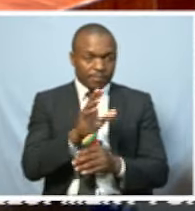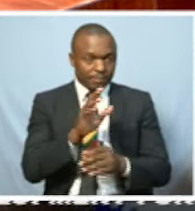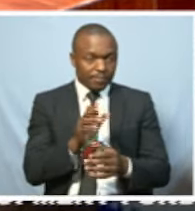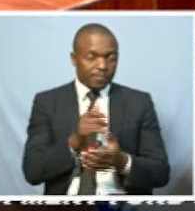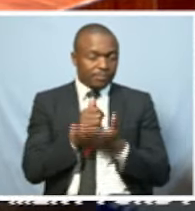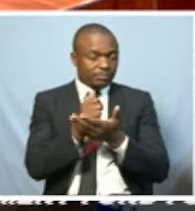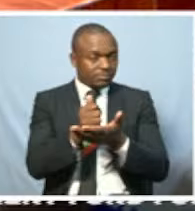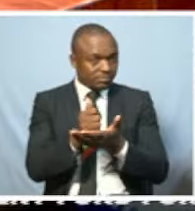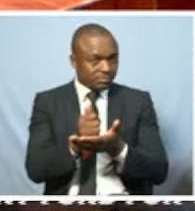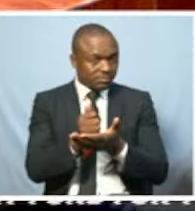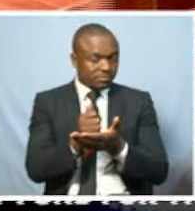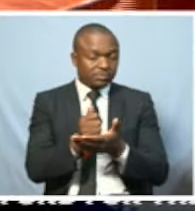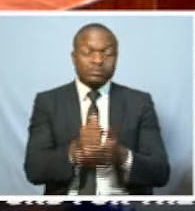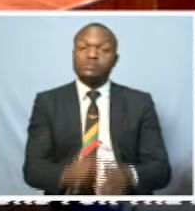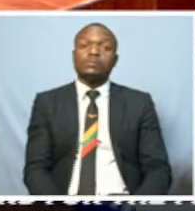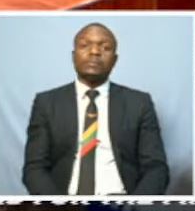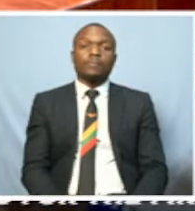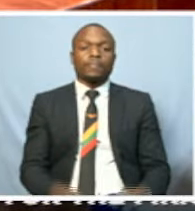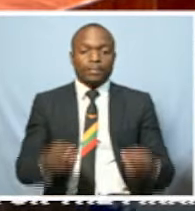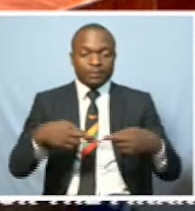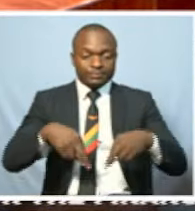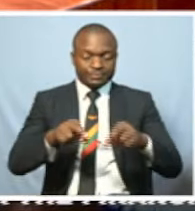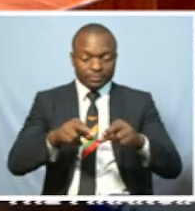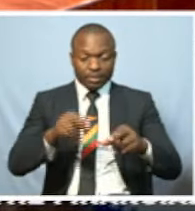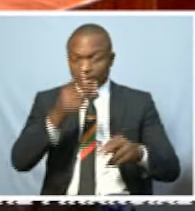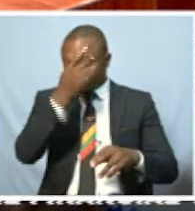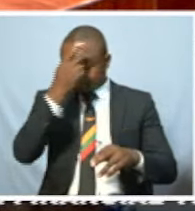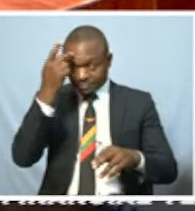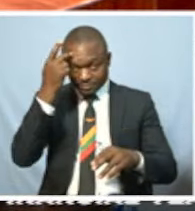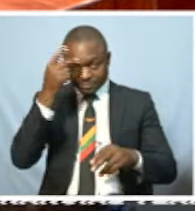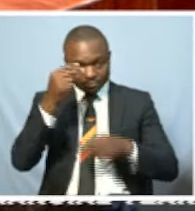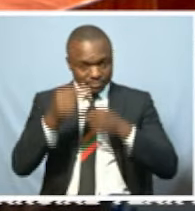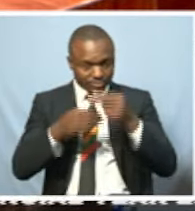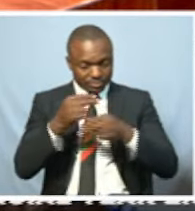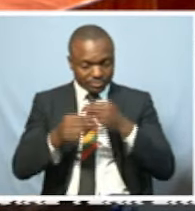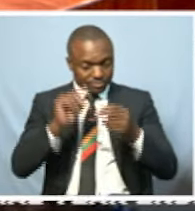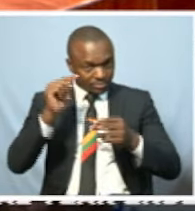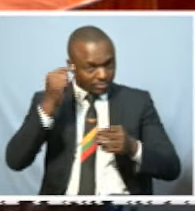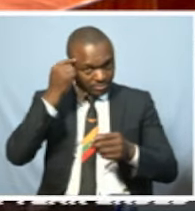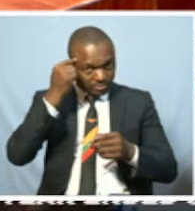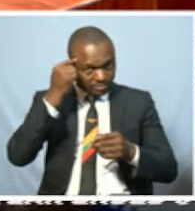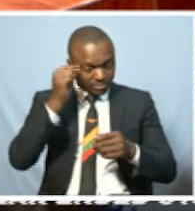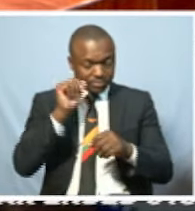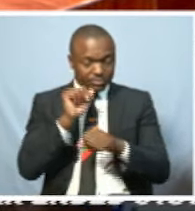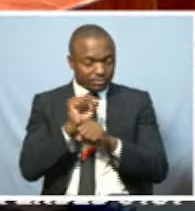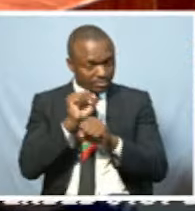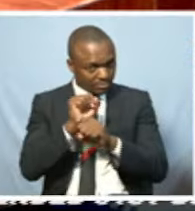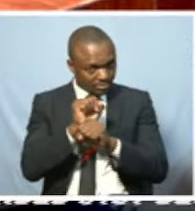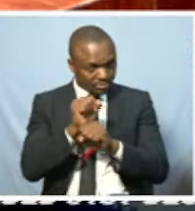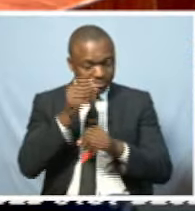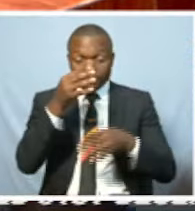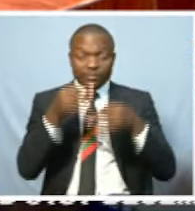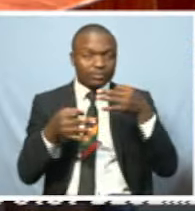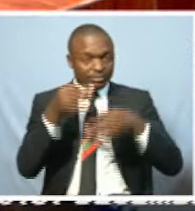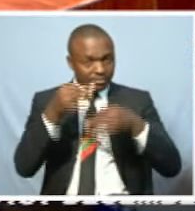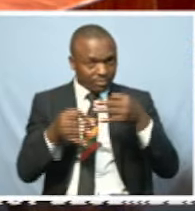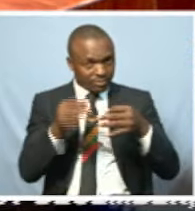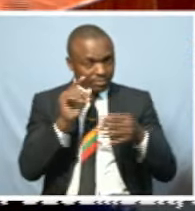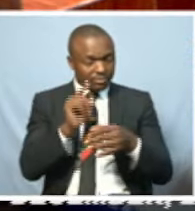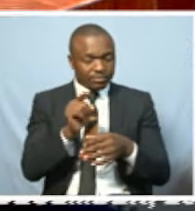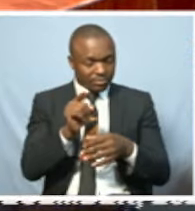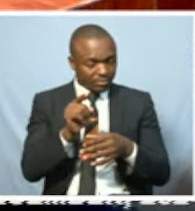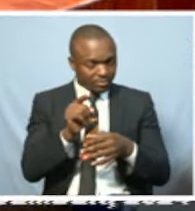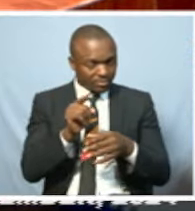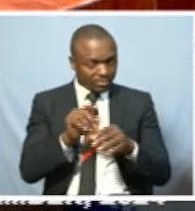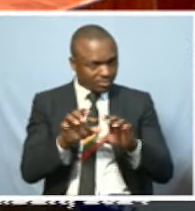A win for a road for PETAUKE, it means then the government is working. If you delay to do